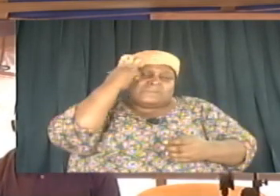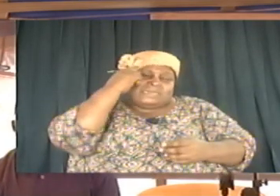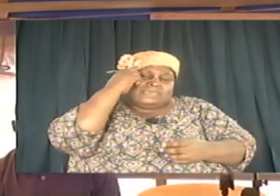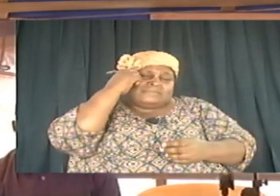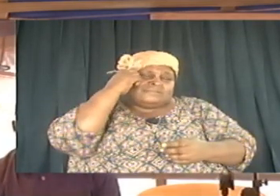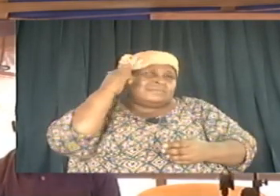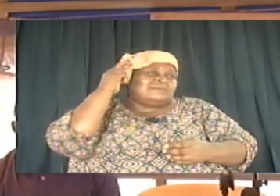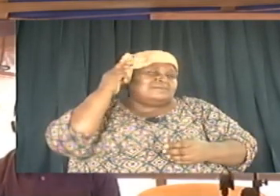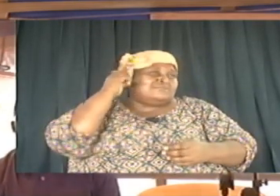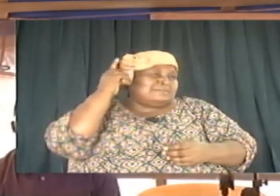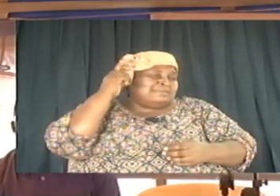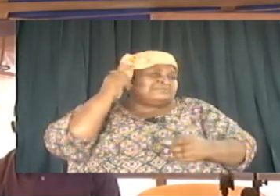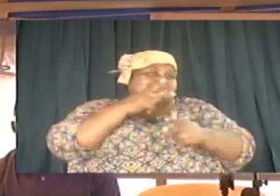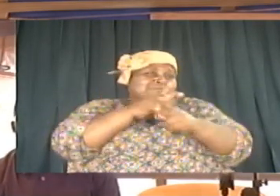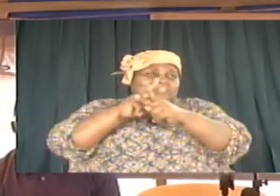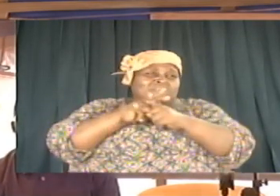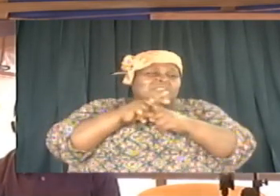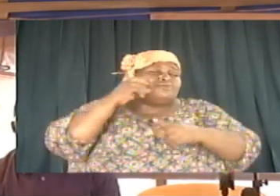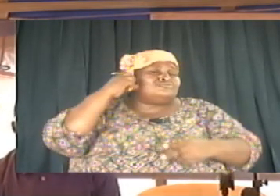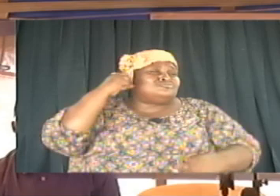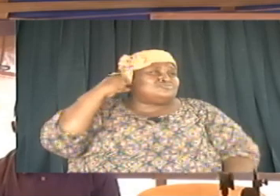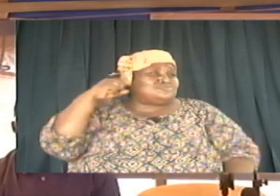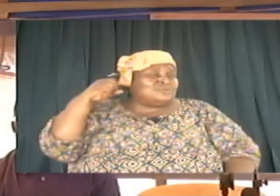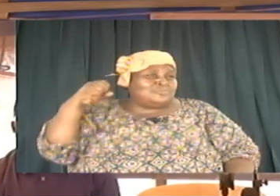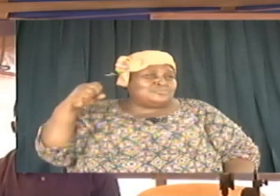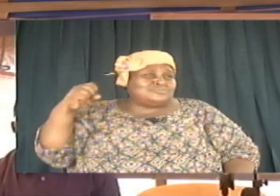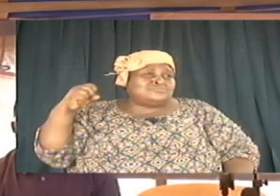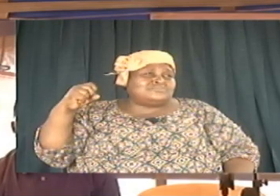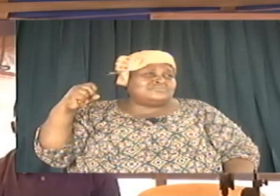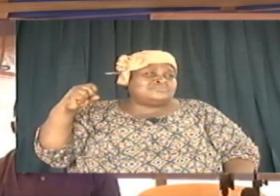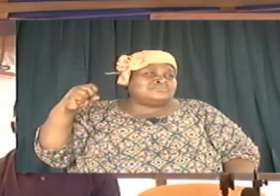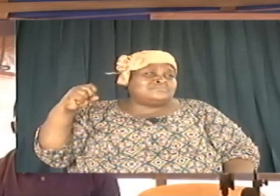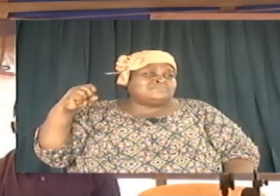carefully to the sound,